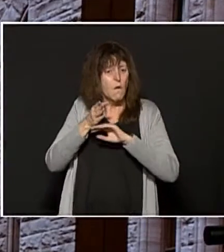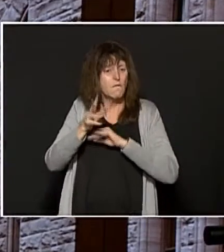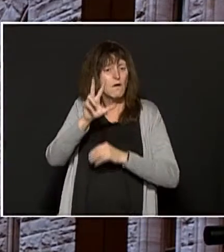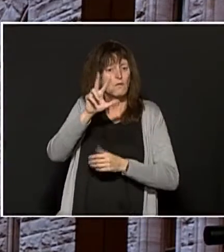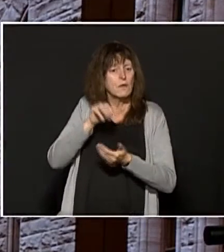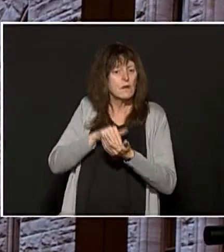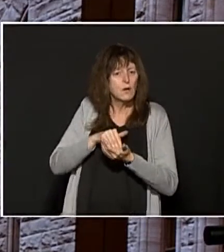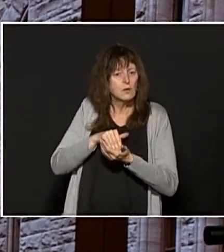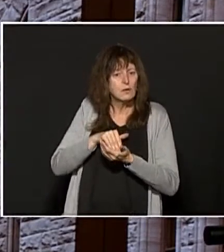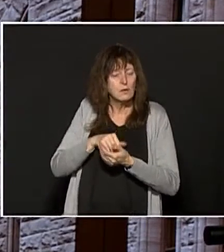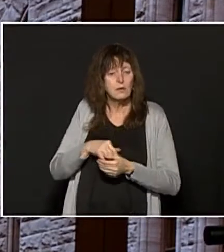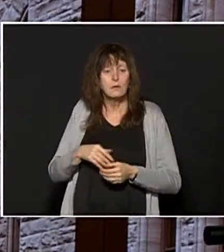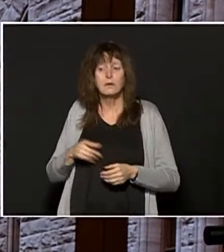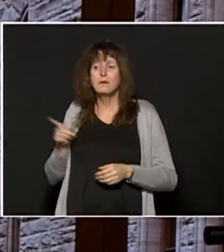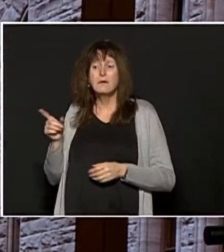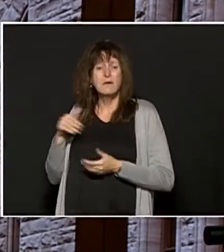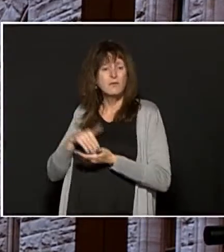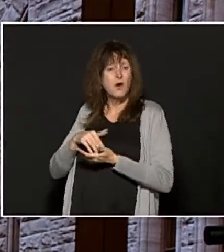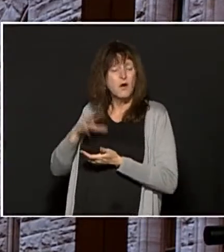his graphs, are the